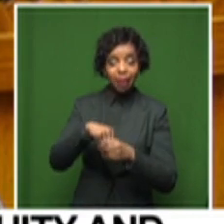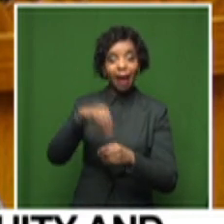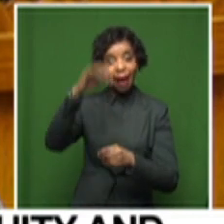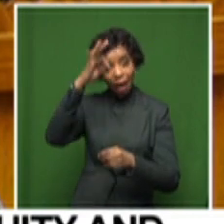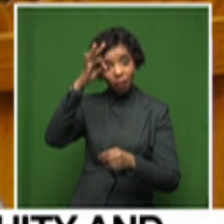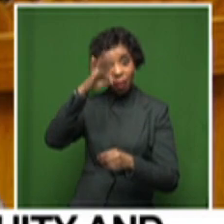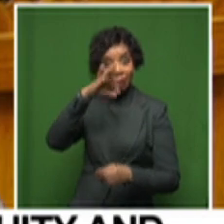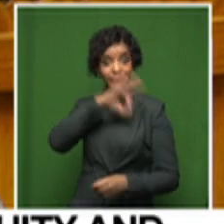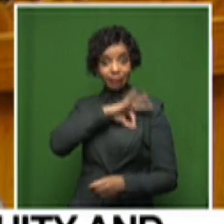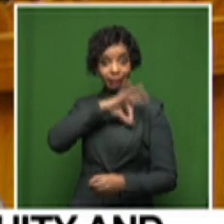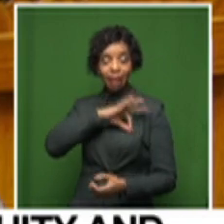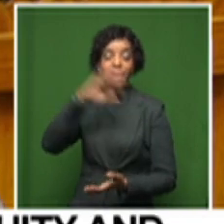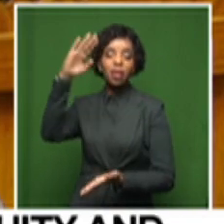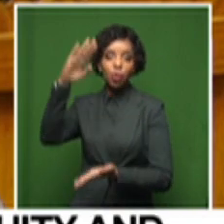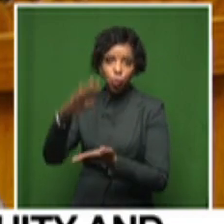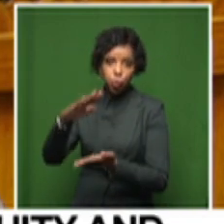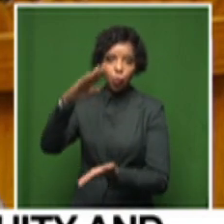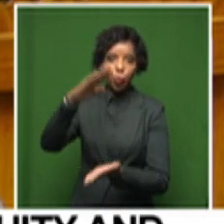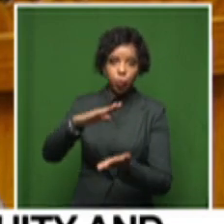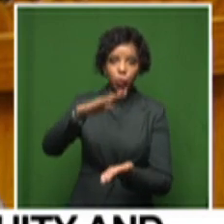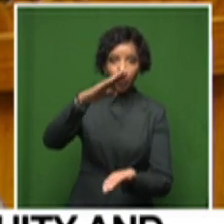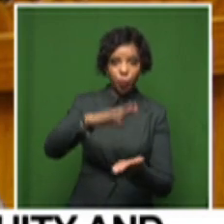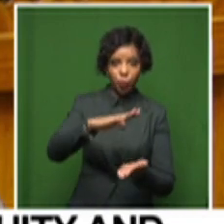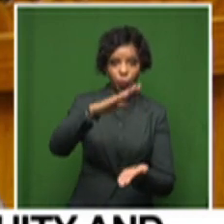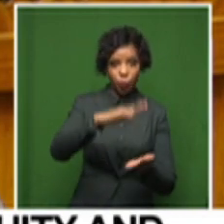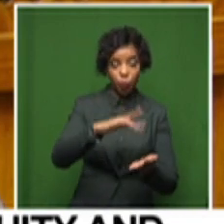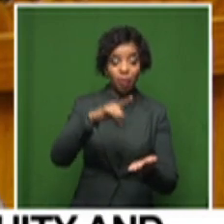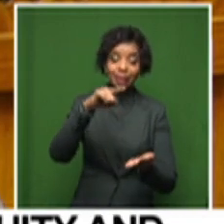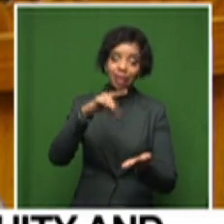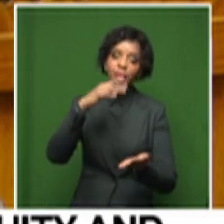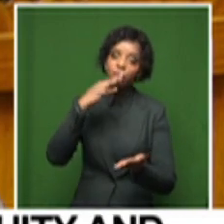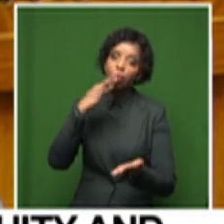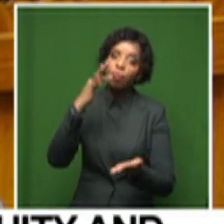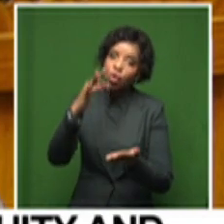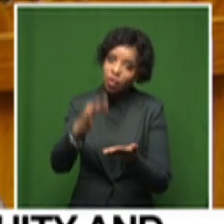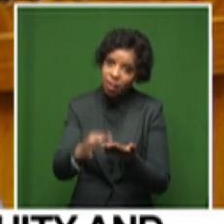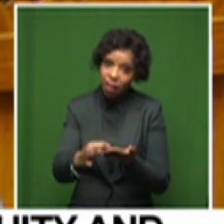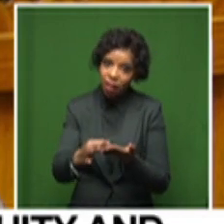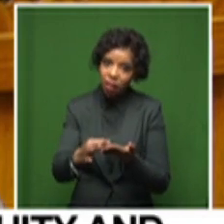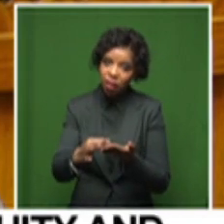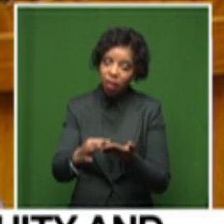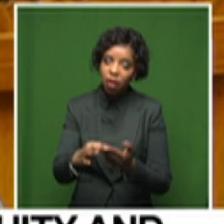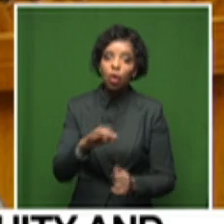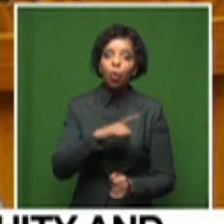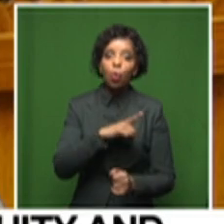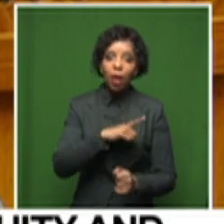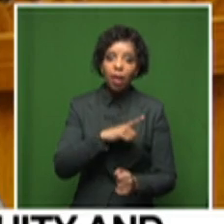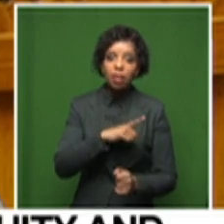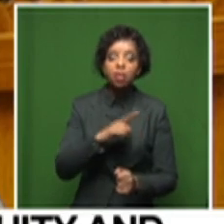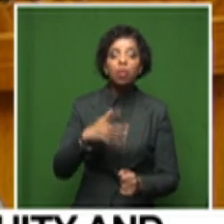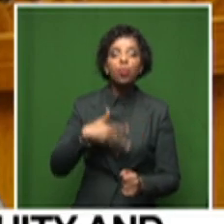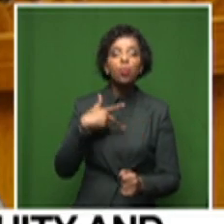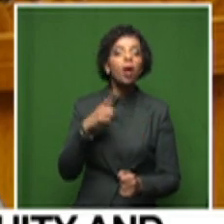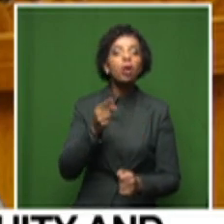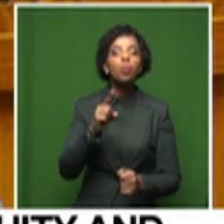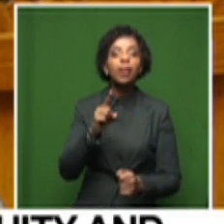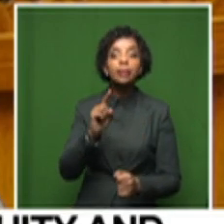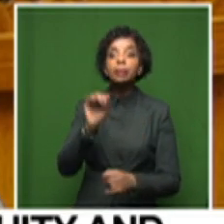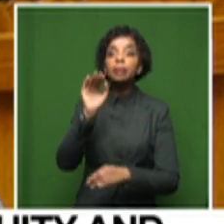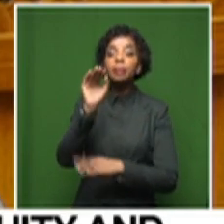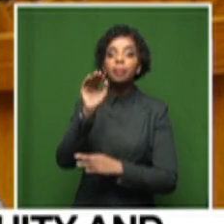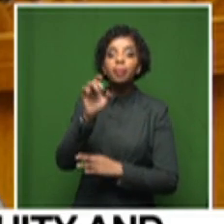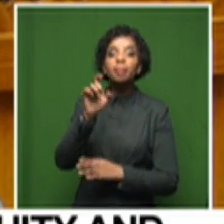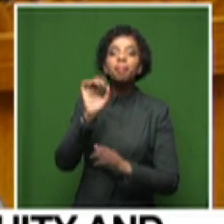Consideration should be given to the proposal for the across-the-board compensation pay reductions